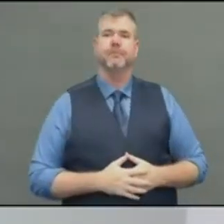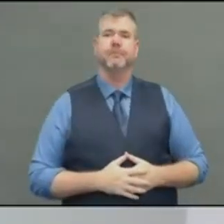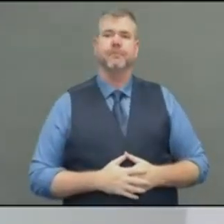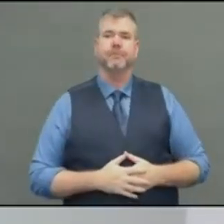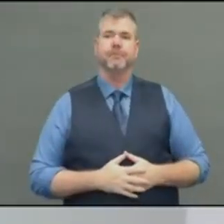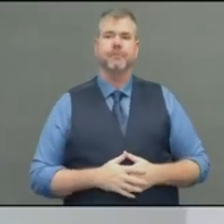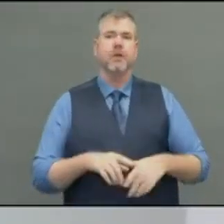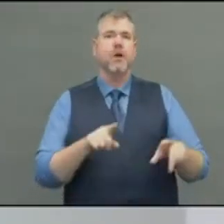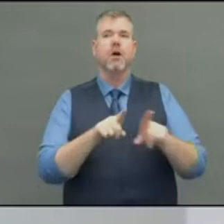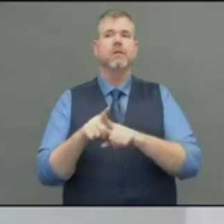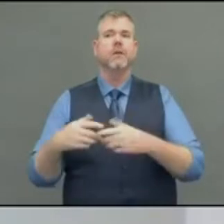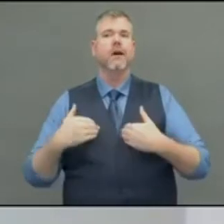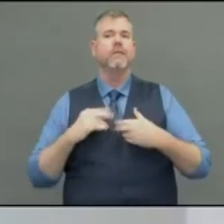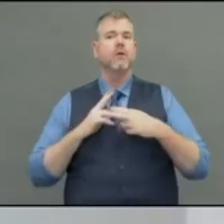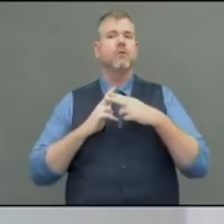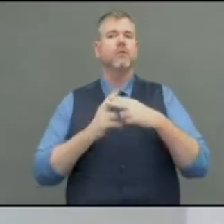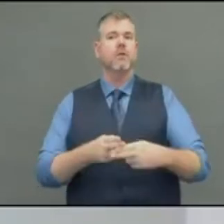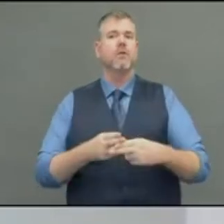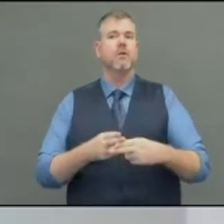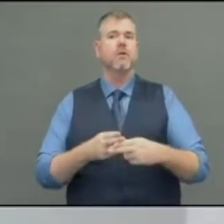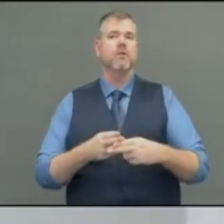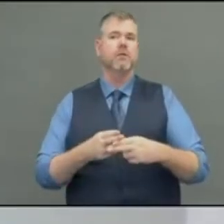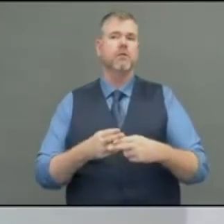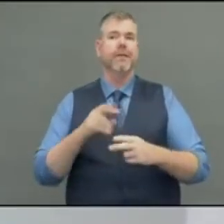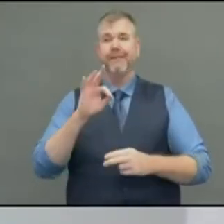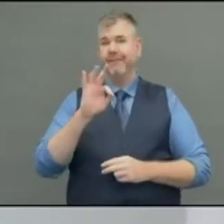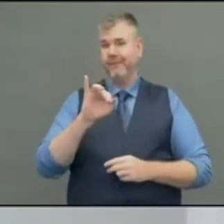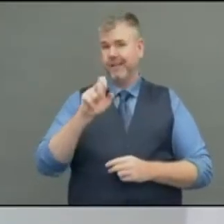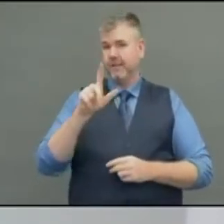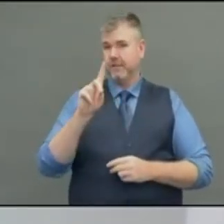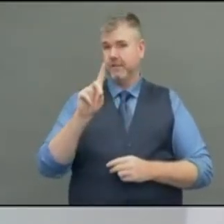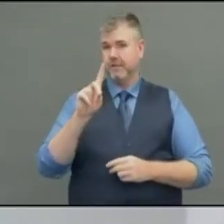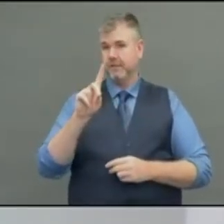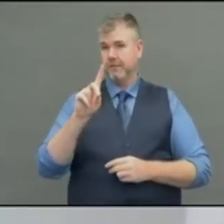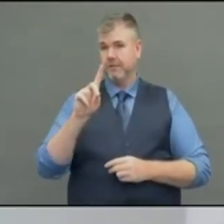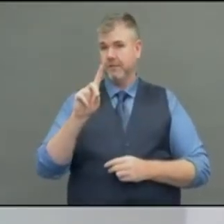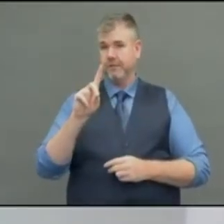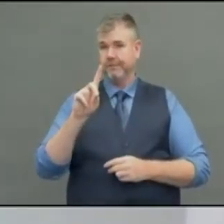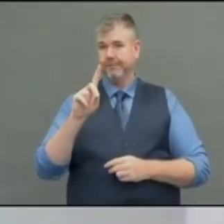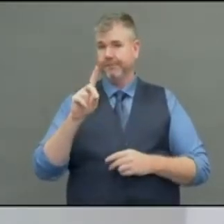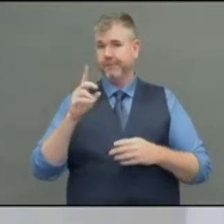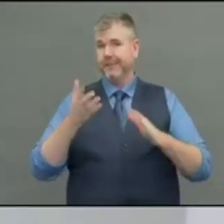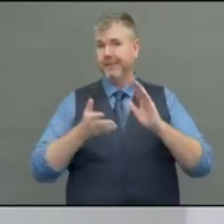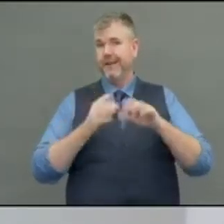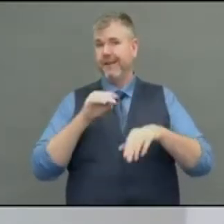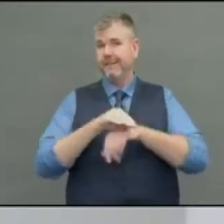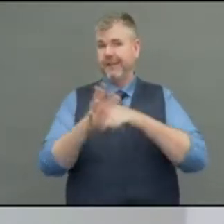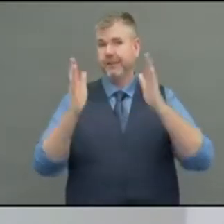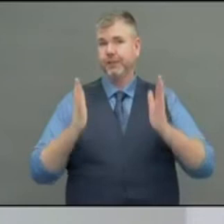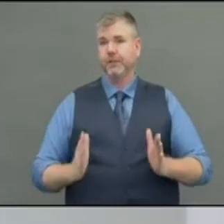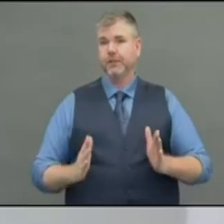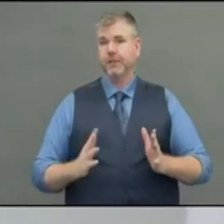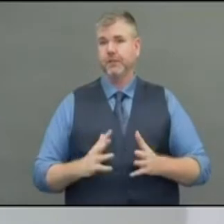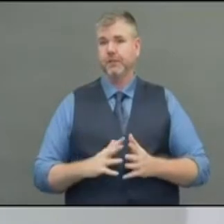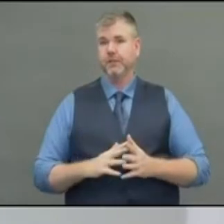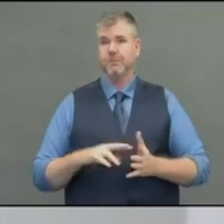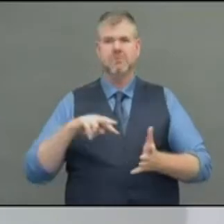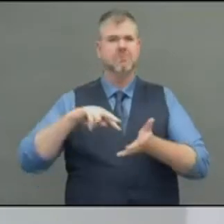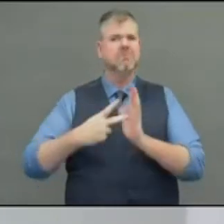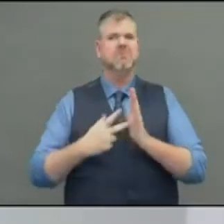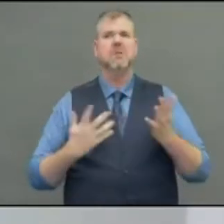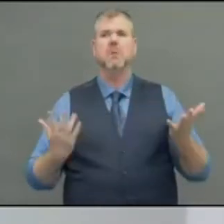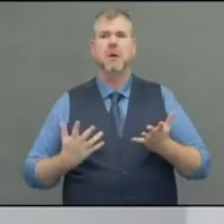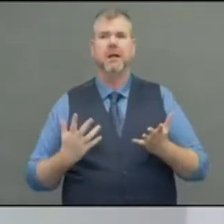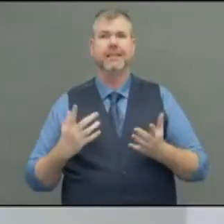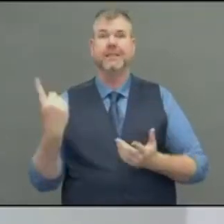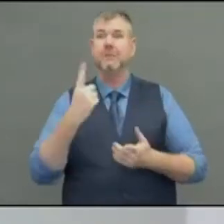call field advisors, and those are our colleagues that go out into the homes when someone needs assistance, maybe setting up